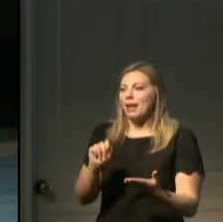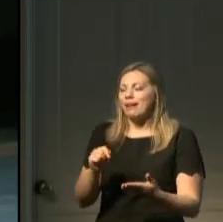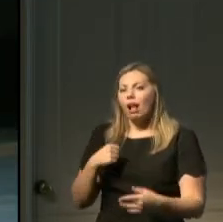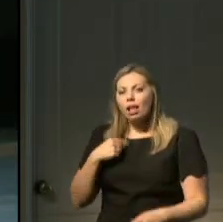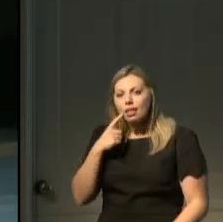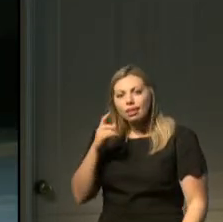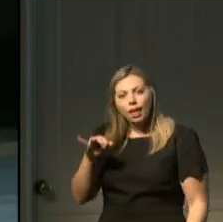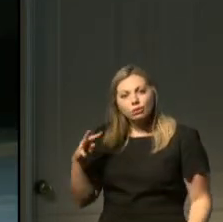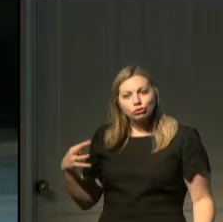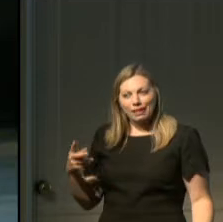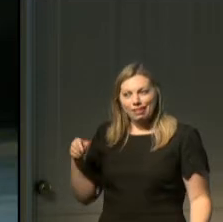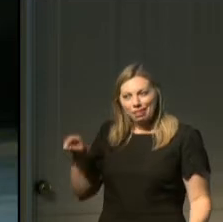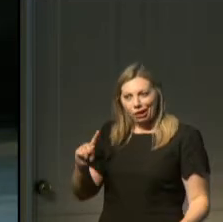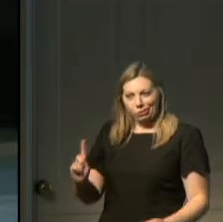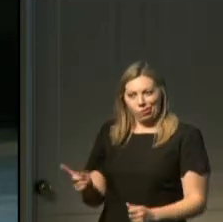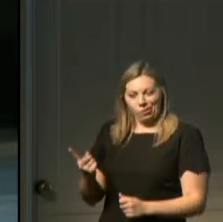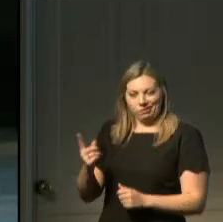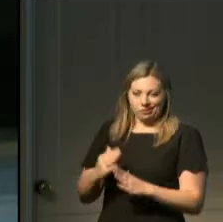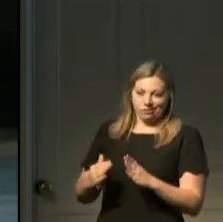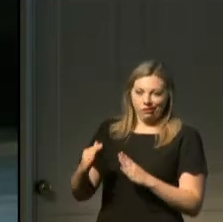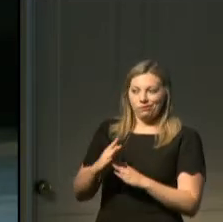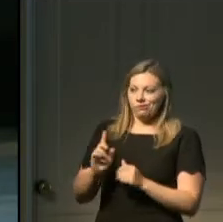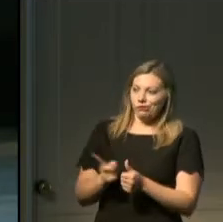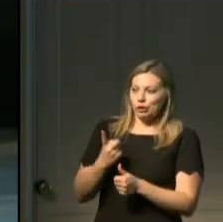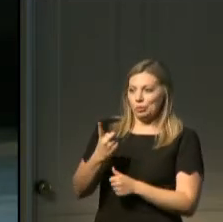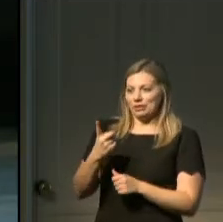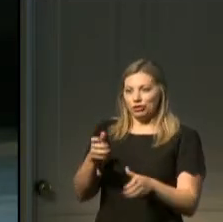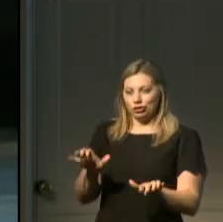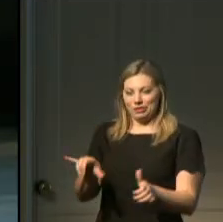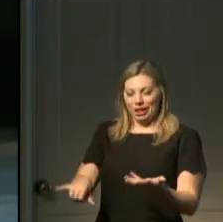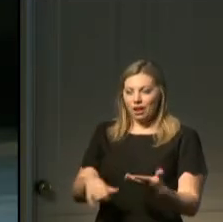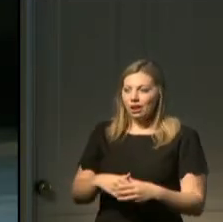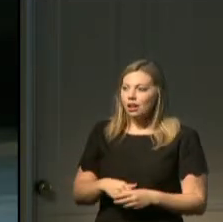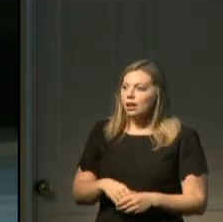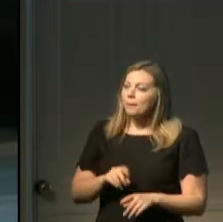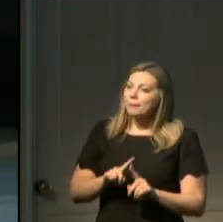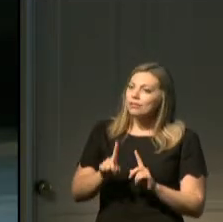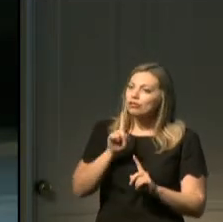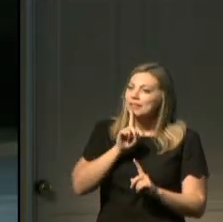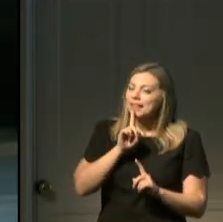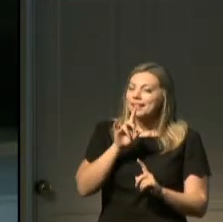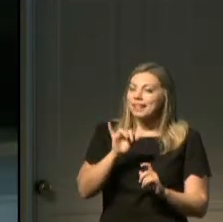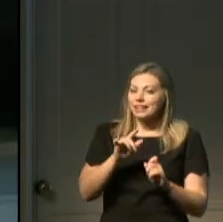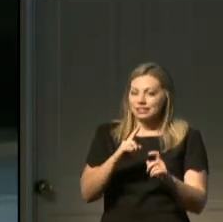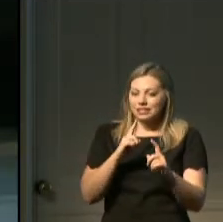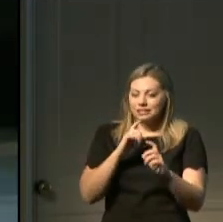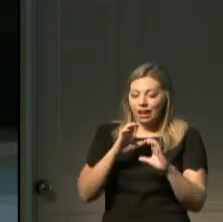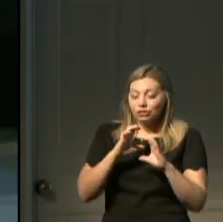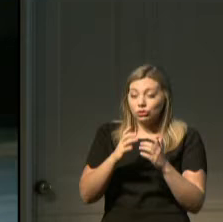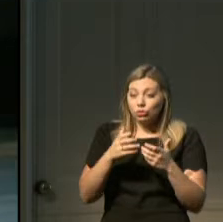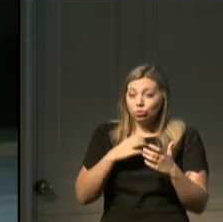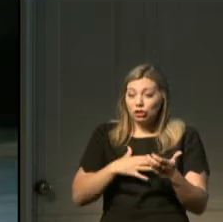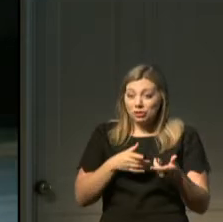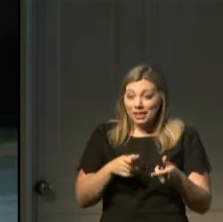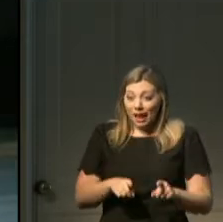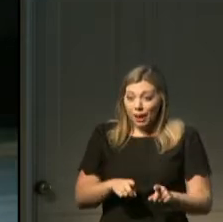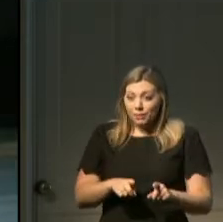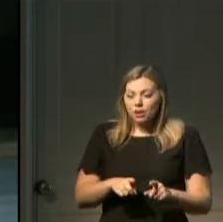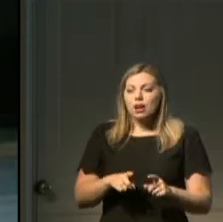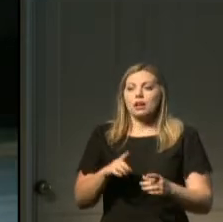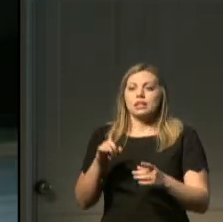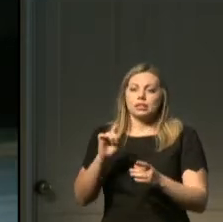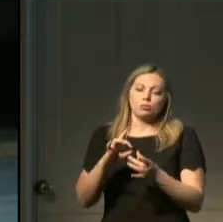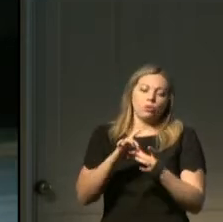it. But I think that the types of conversations that I wish were also happening, and this kind of gets back to the what we